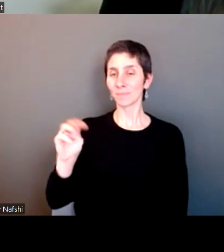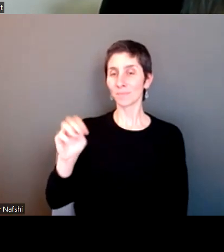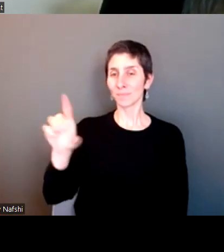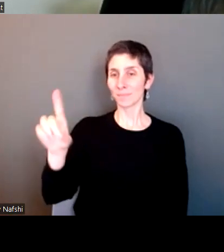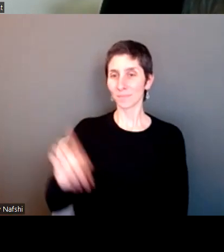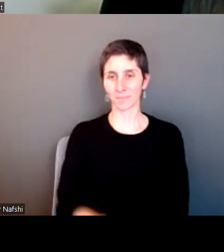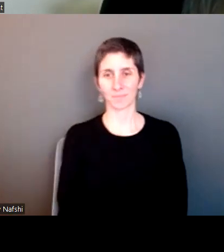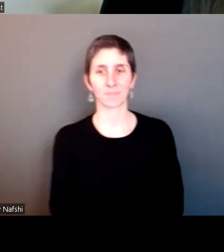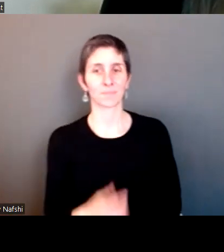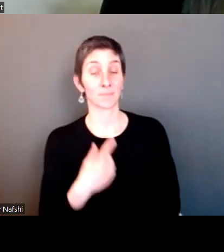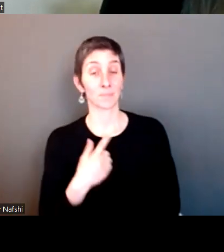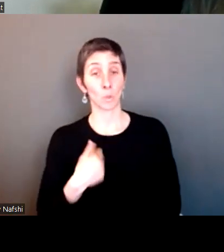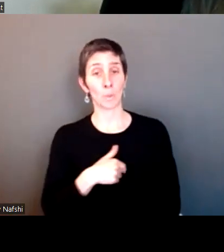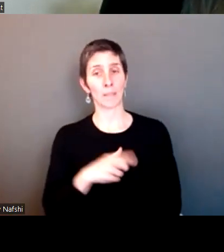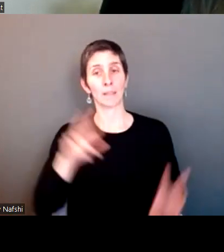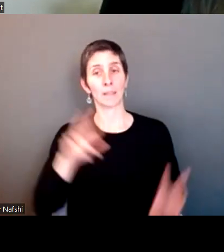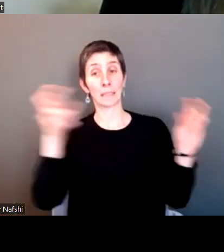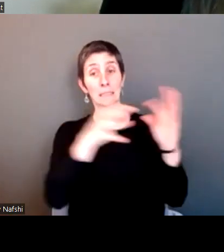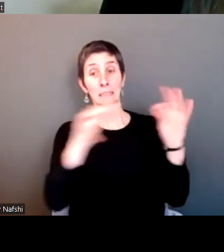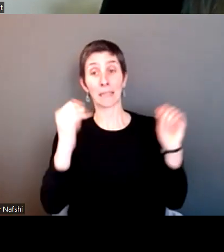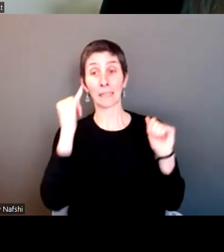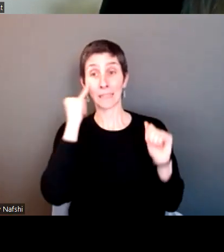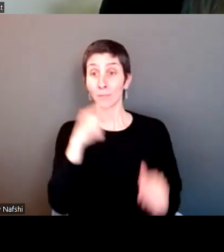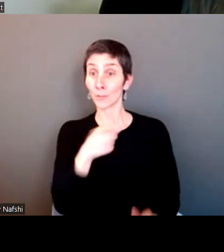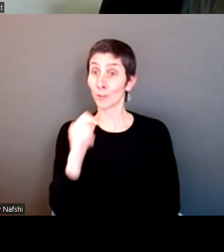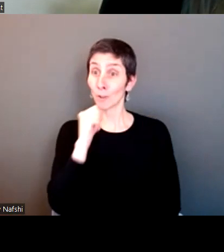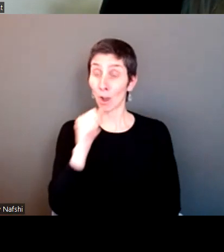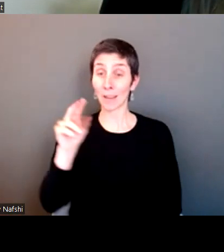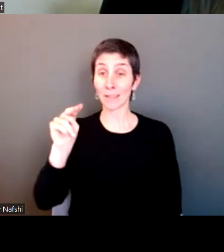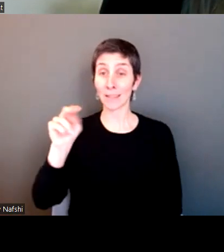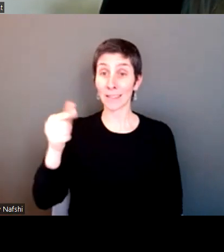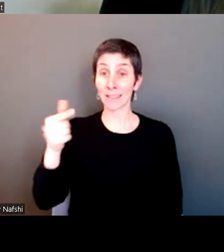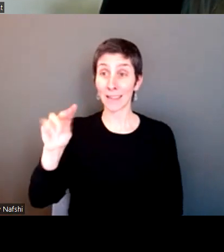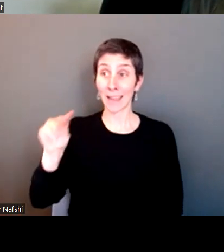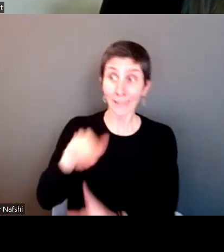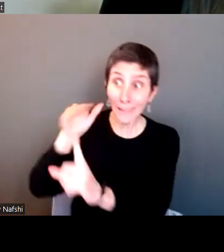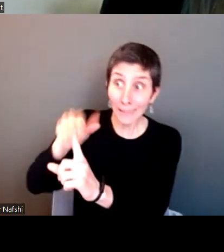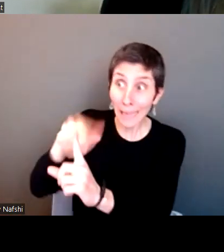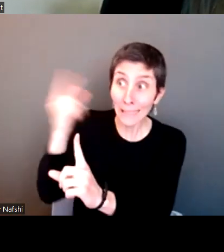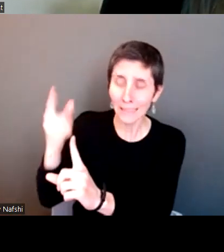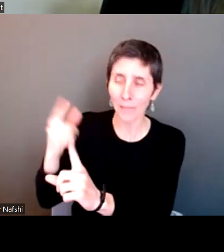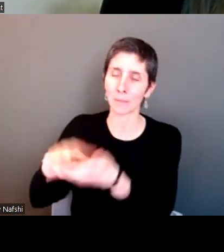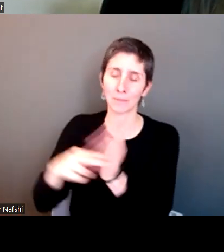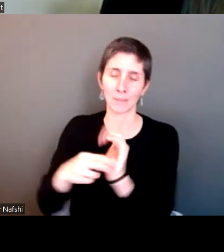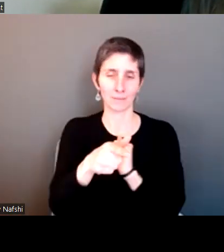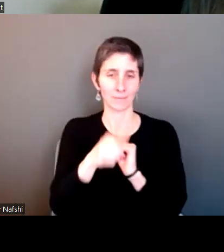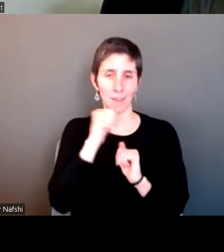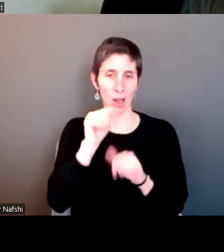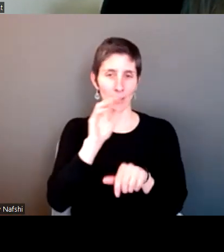We have a saying here that if you're not nagging somebody, you're not doing your job. So we have to be the nagger. We cannot be the people that